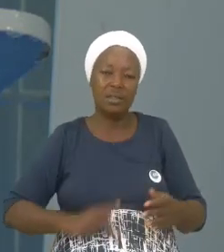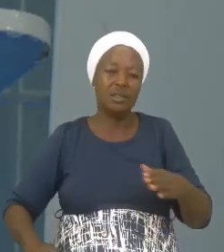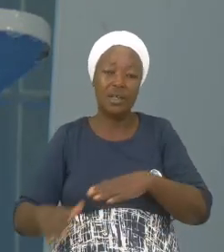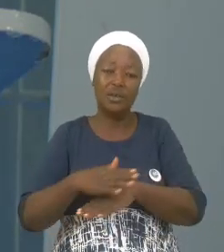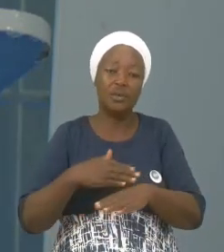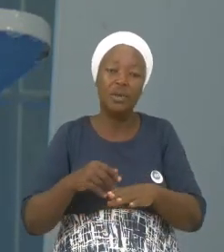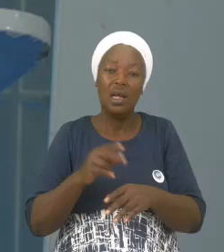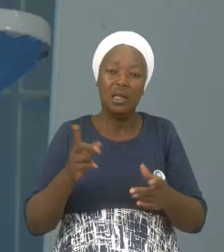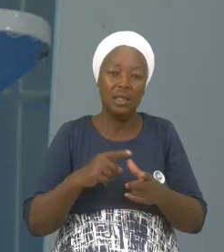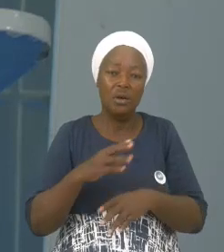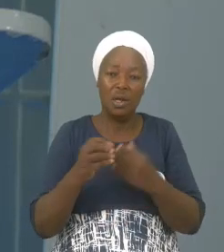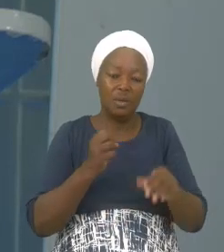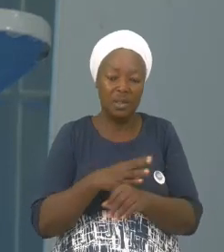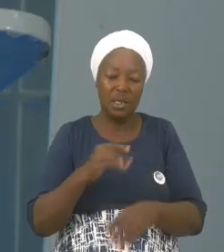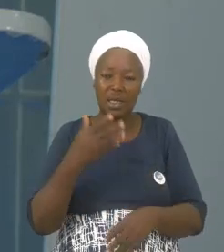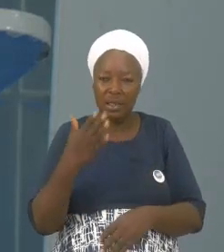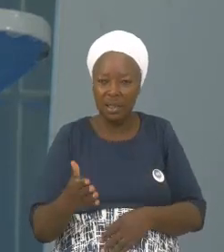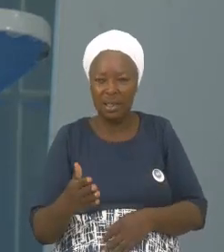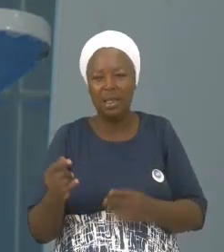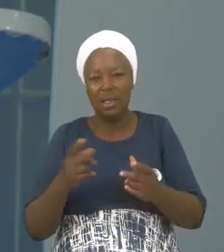Supply the necessary information